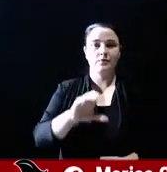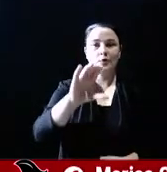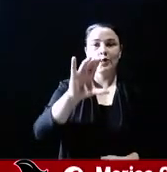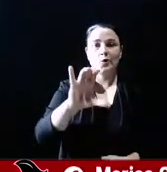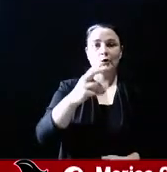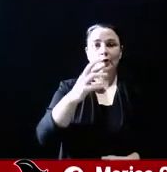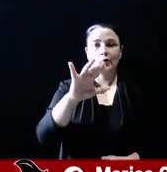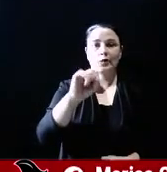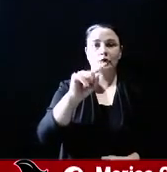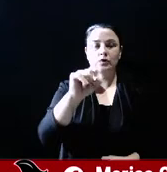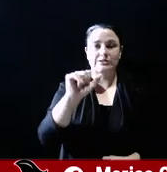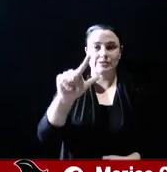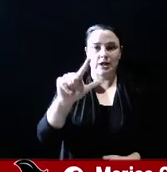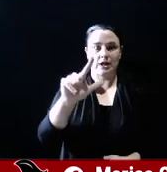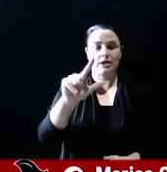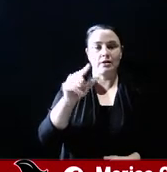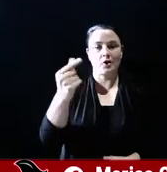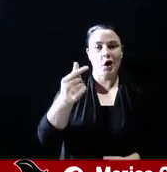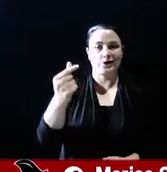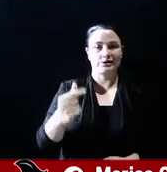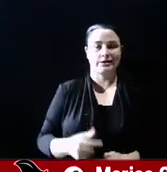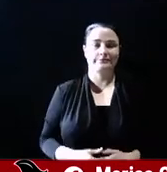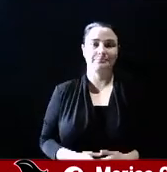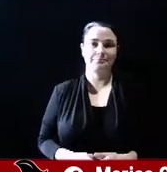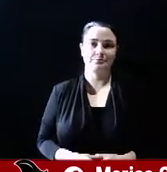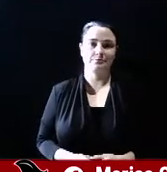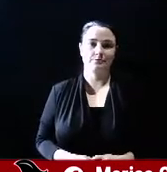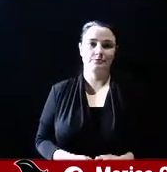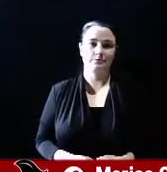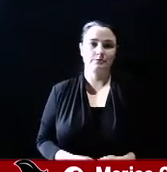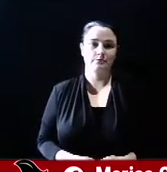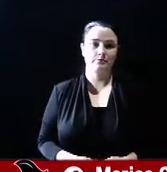Crystal Lizette Garza.